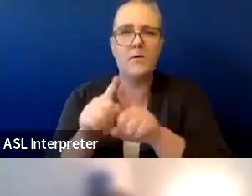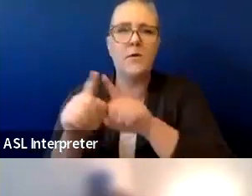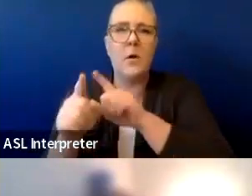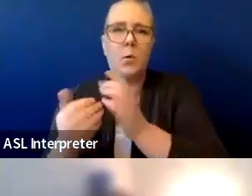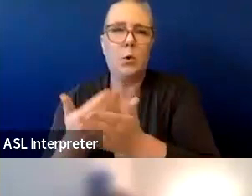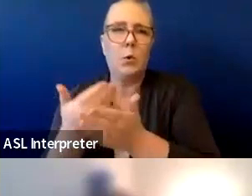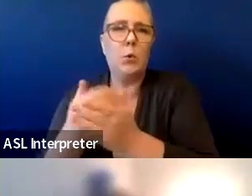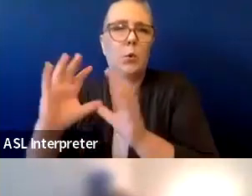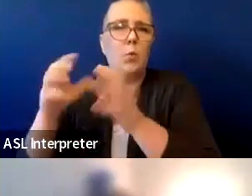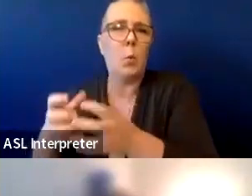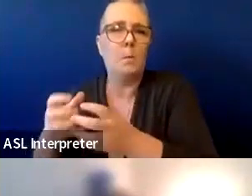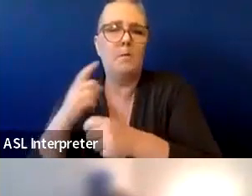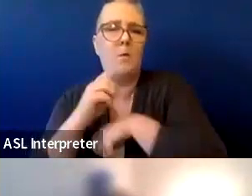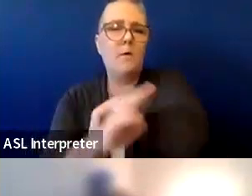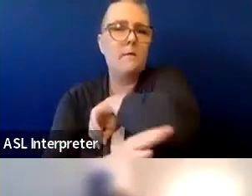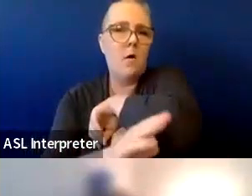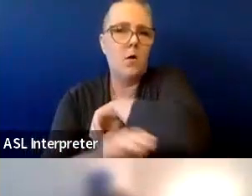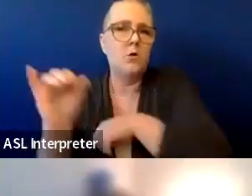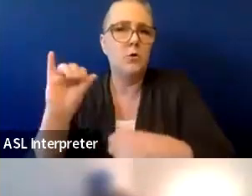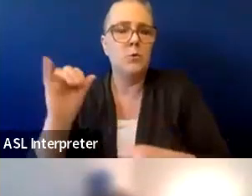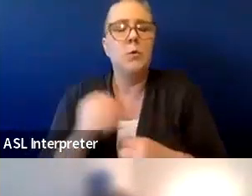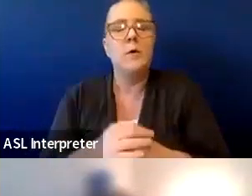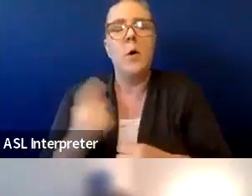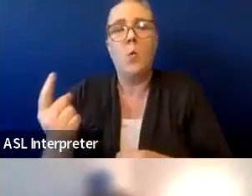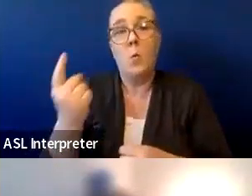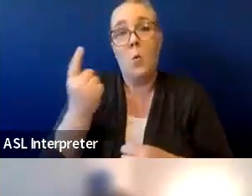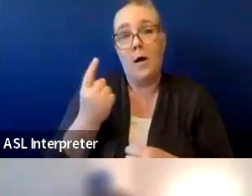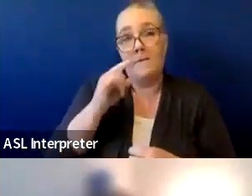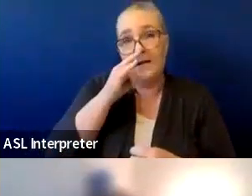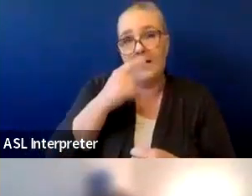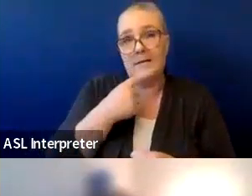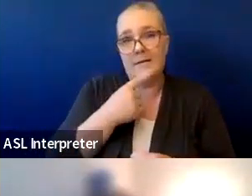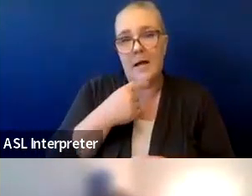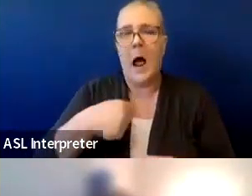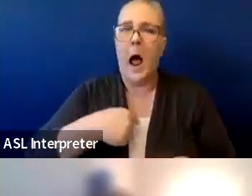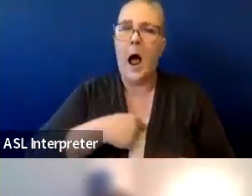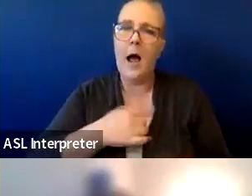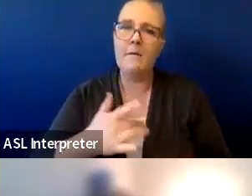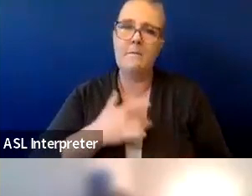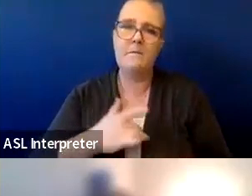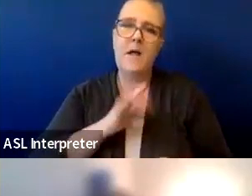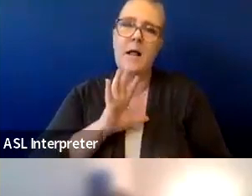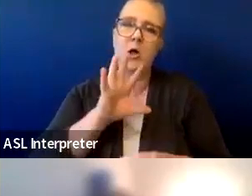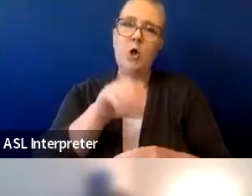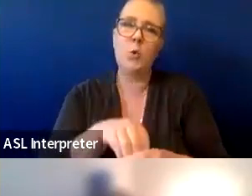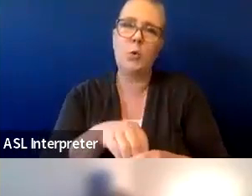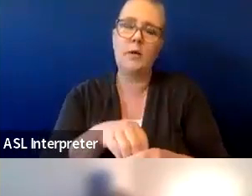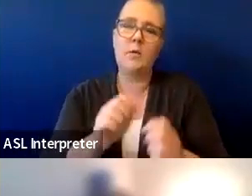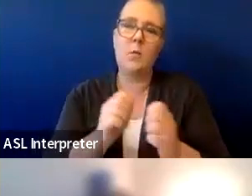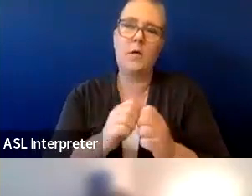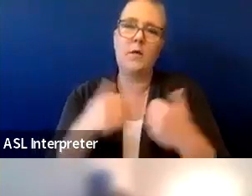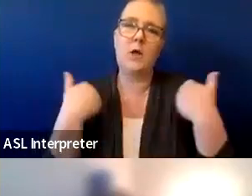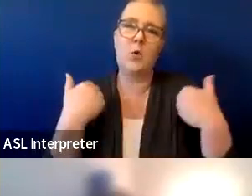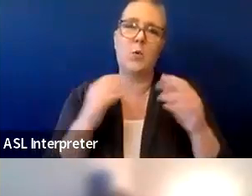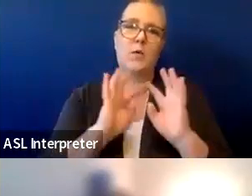cohort. And one of the kids said, "I feel included in the youth circles